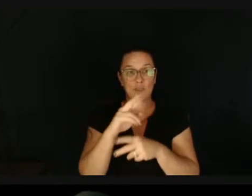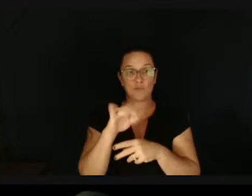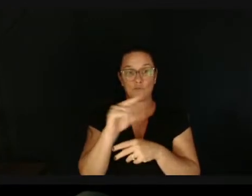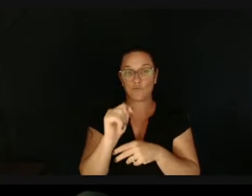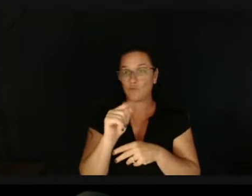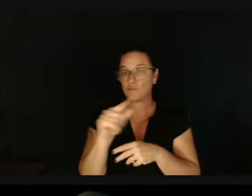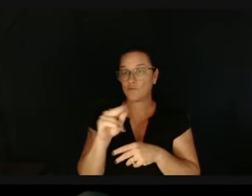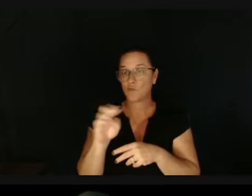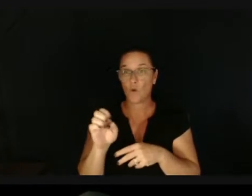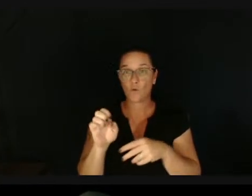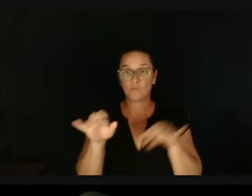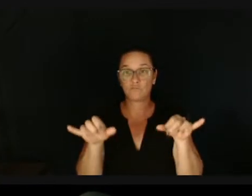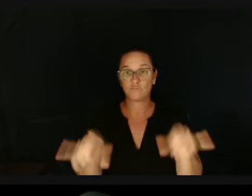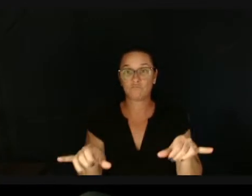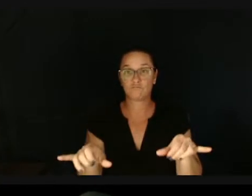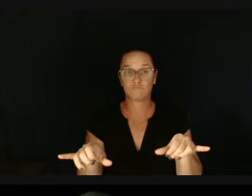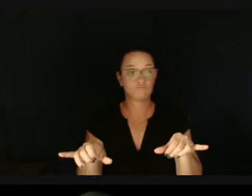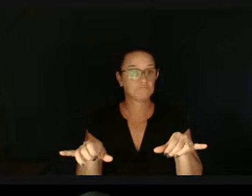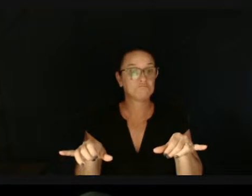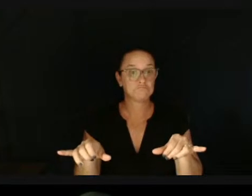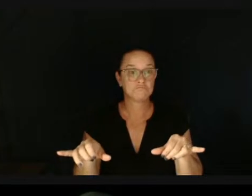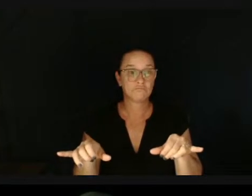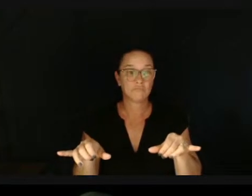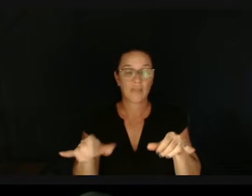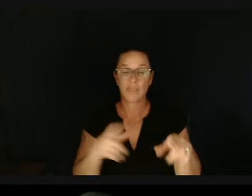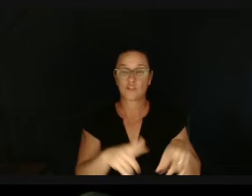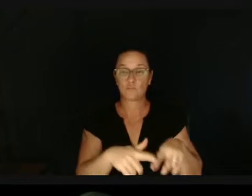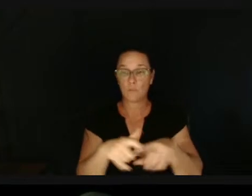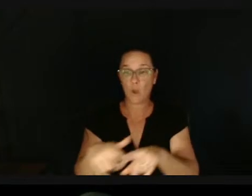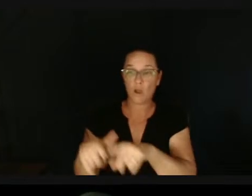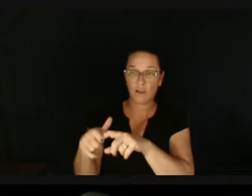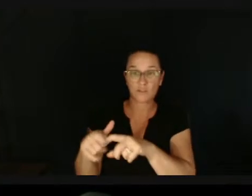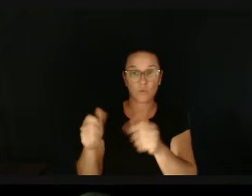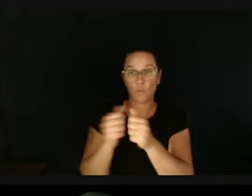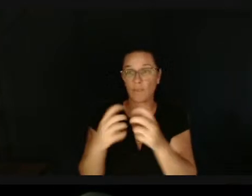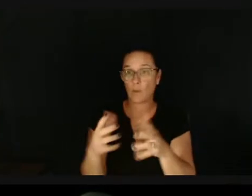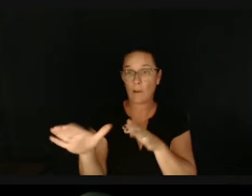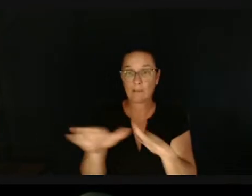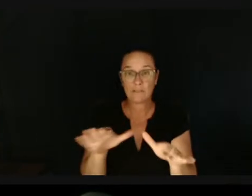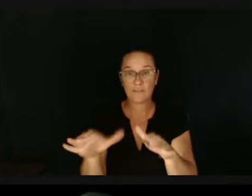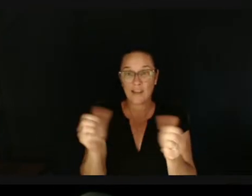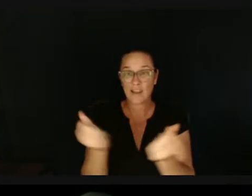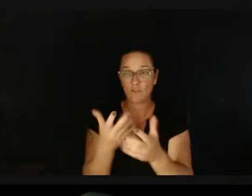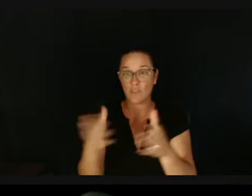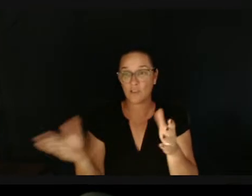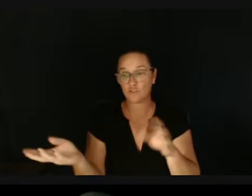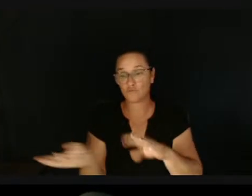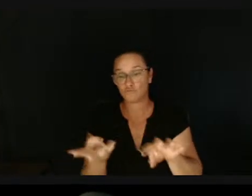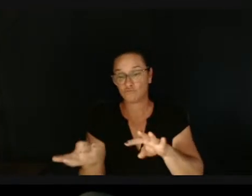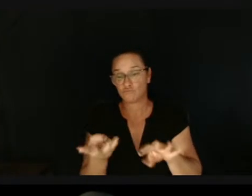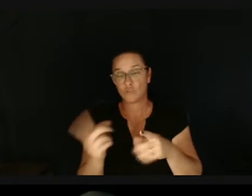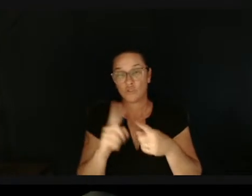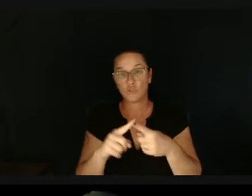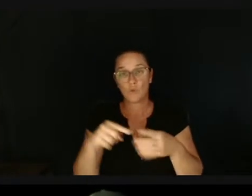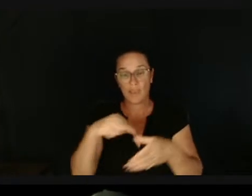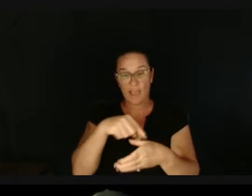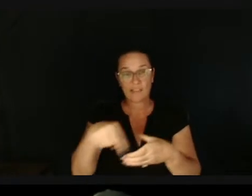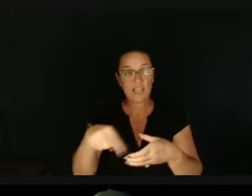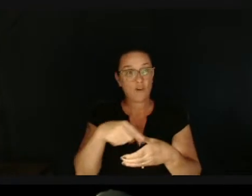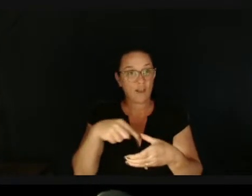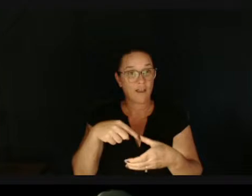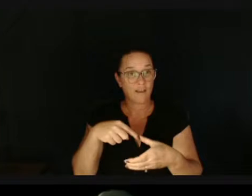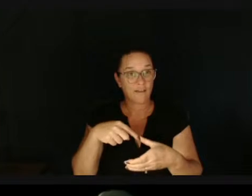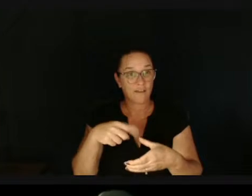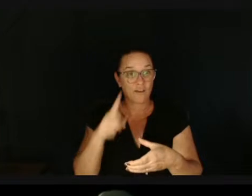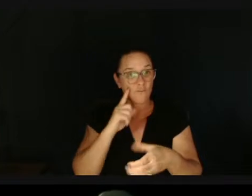frozen at this point, right? Kind of and on pause without any activity, and everything feeding into the caldera, refilling the caldera for as long as